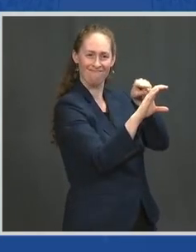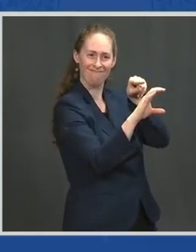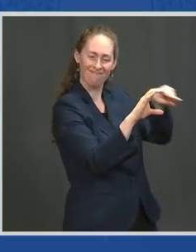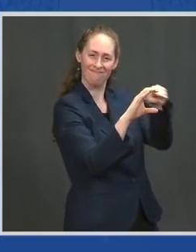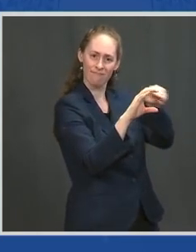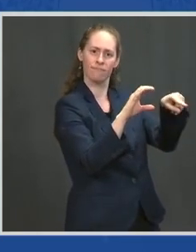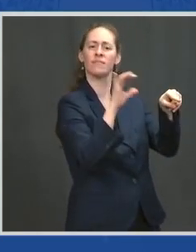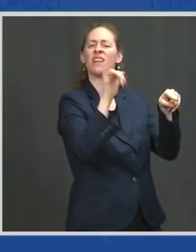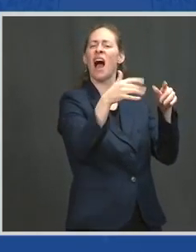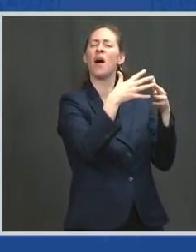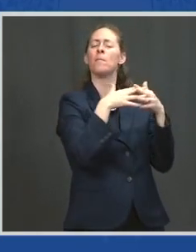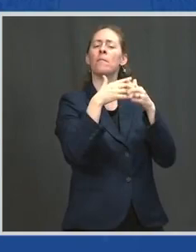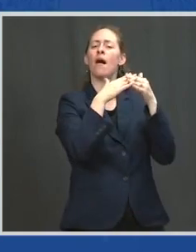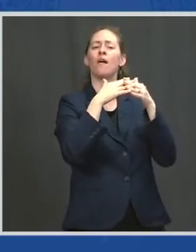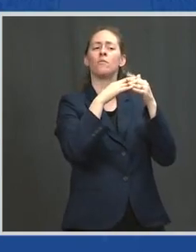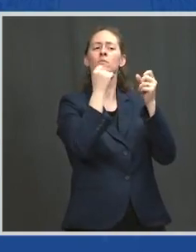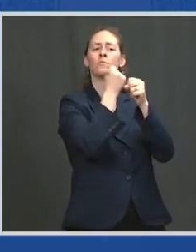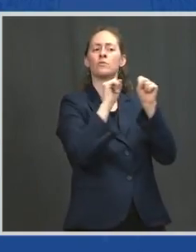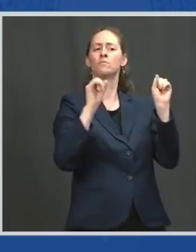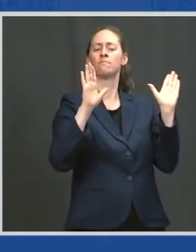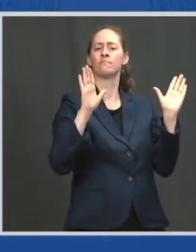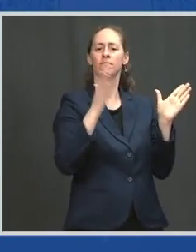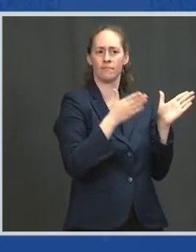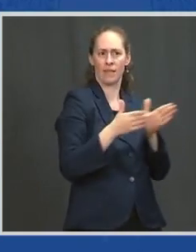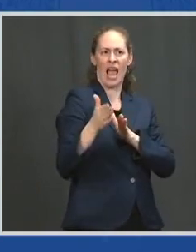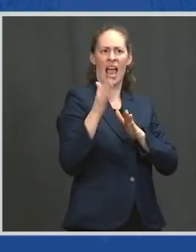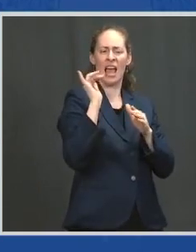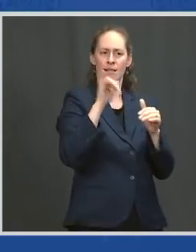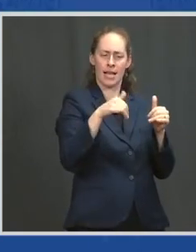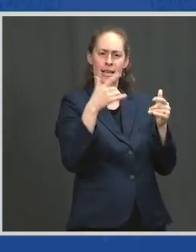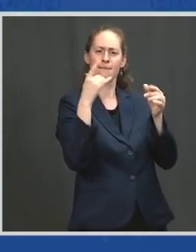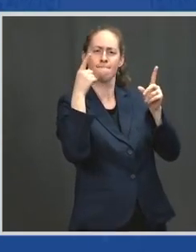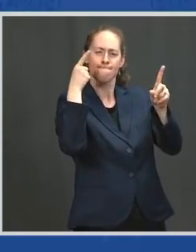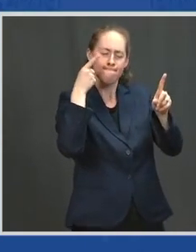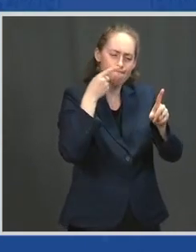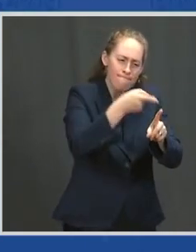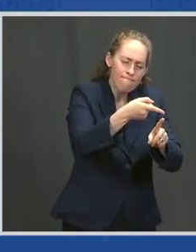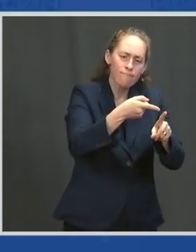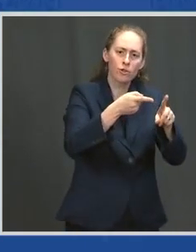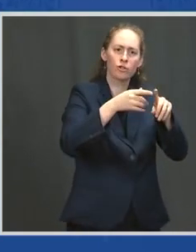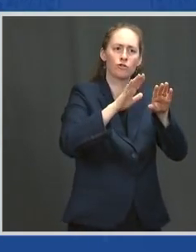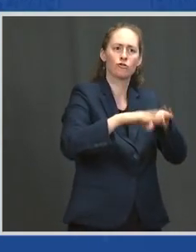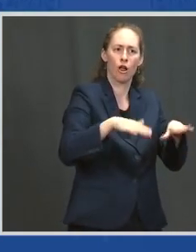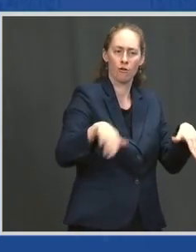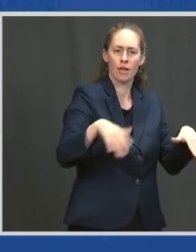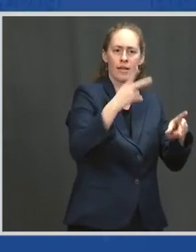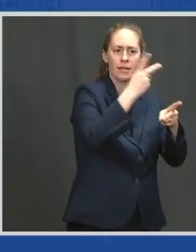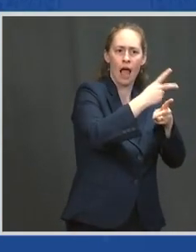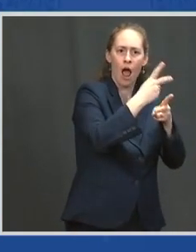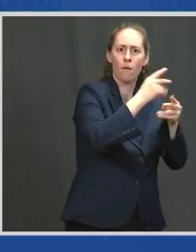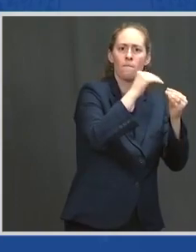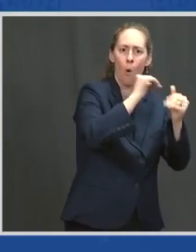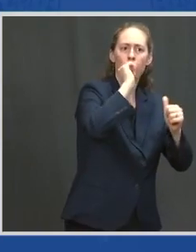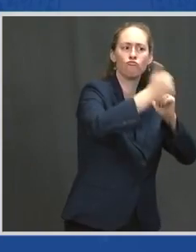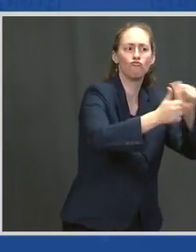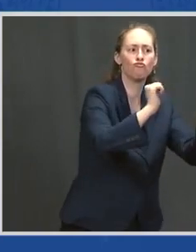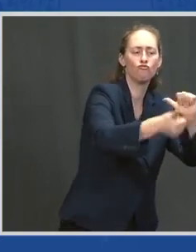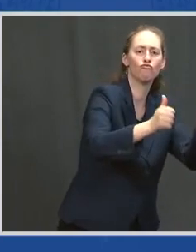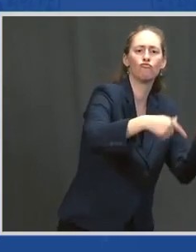expand child care tax credit. I mentioned earlier that's $1,700 in the pockets of family with 2 kids